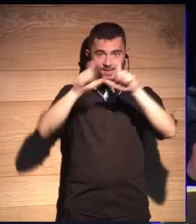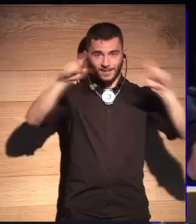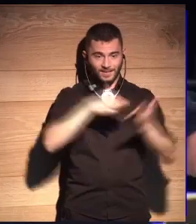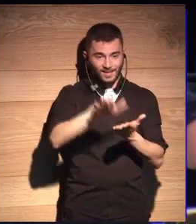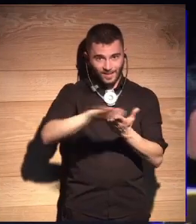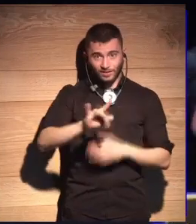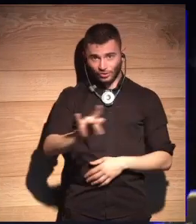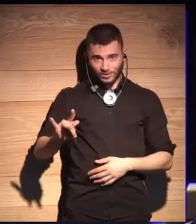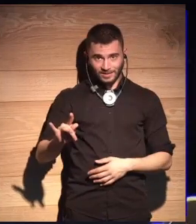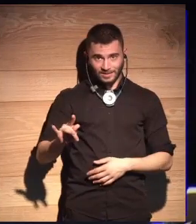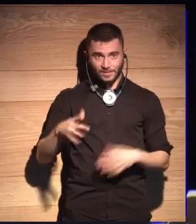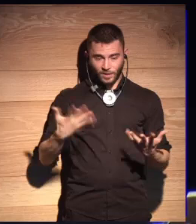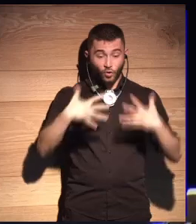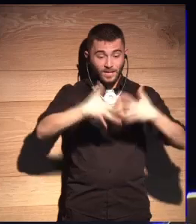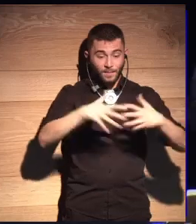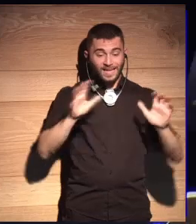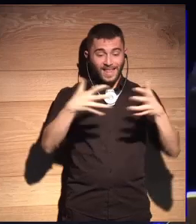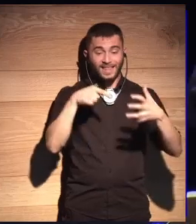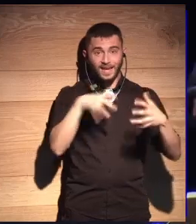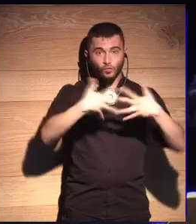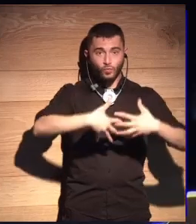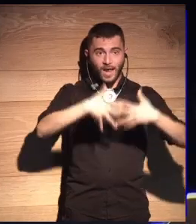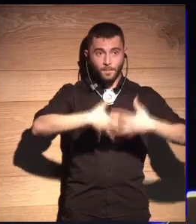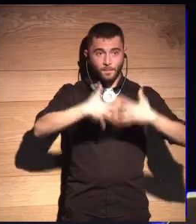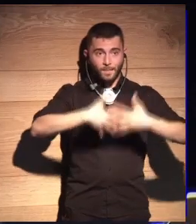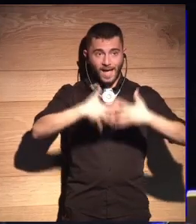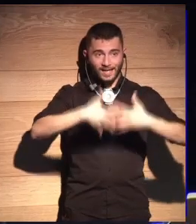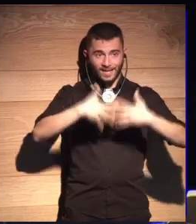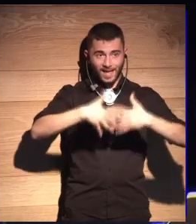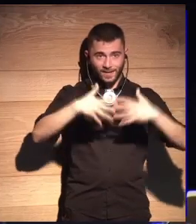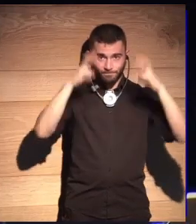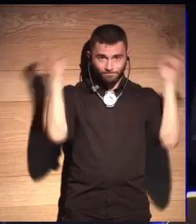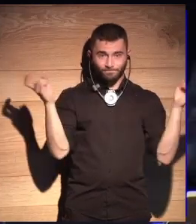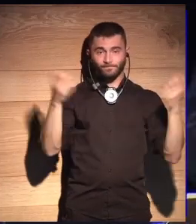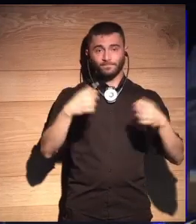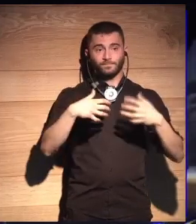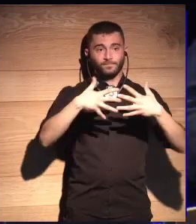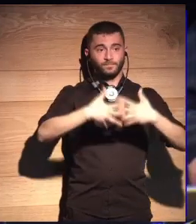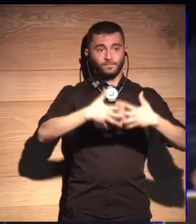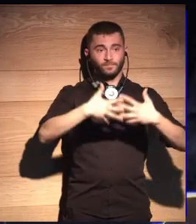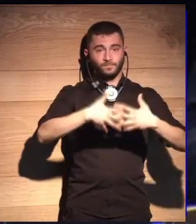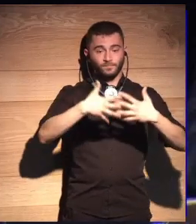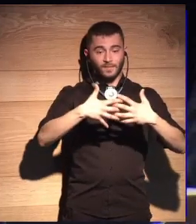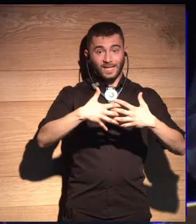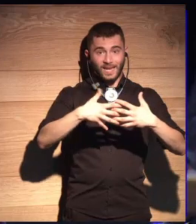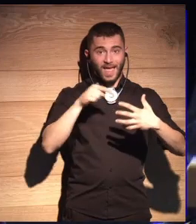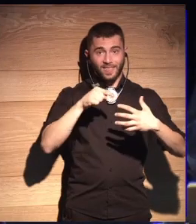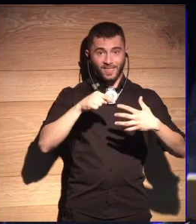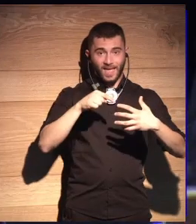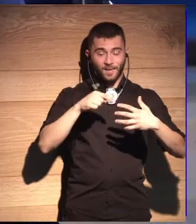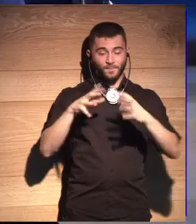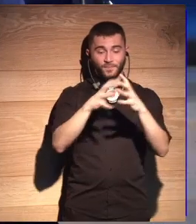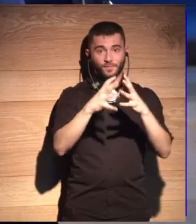been. It's a machine for producing dissensus. It's a consensus breaking machine more than anything else. And I think that this is